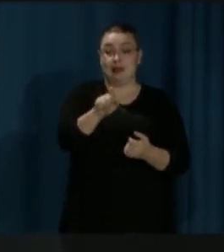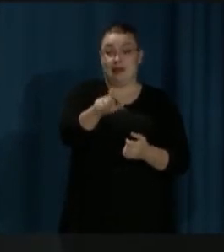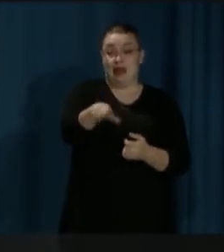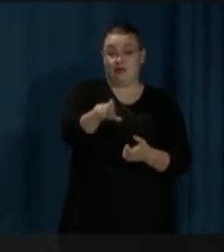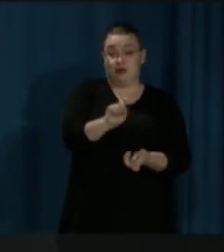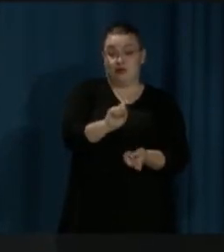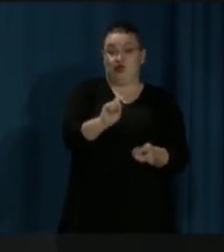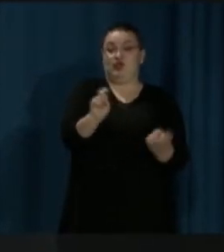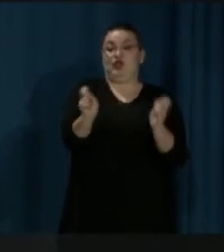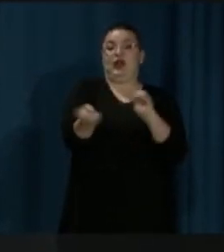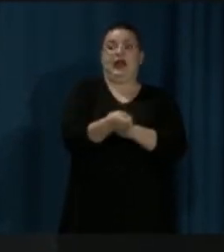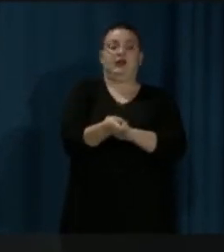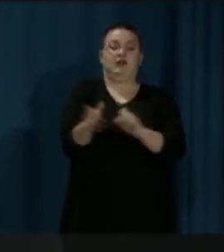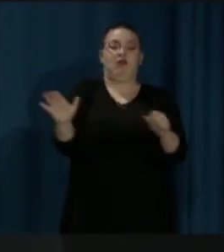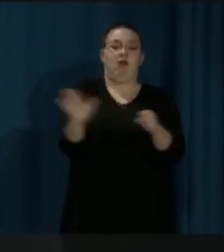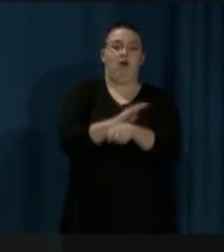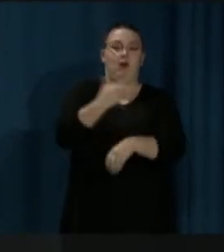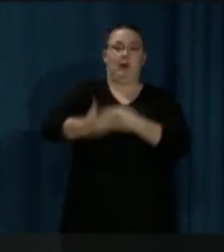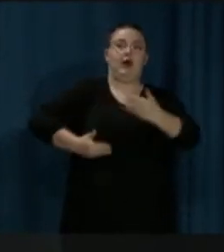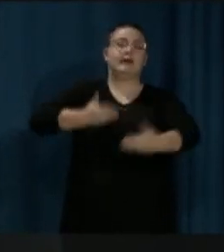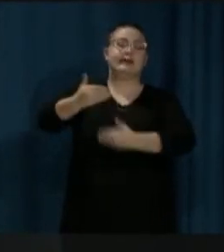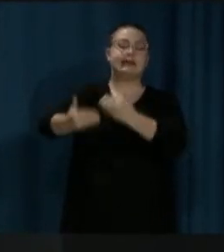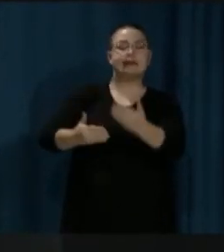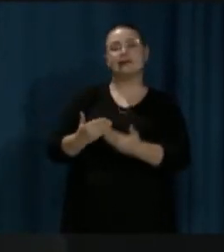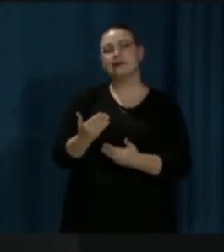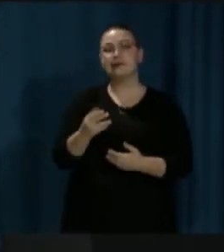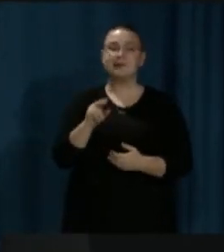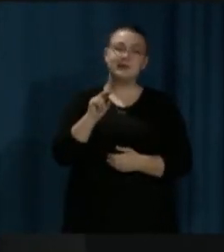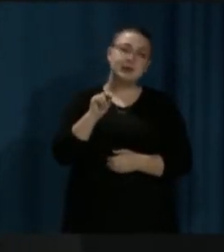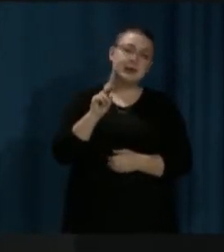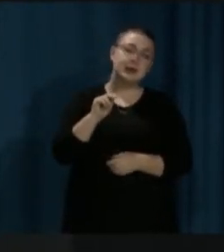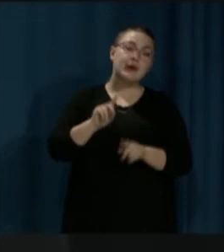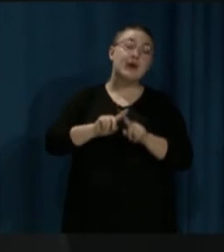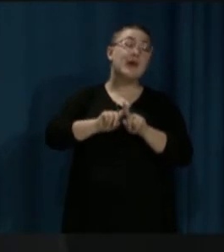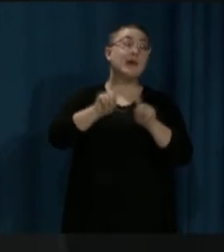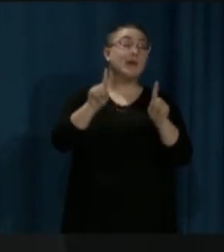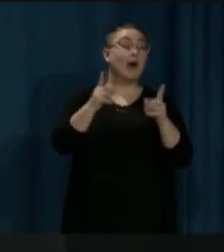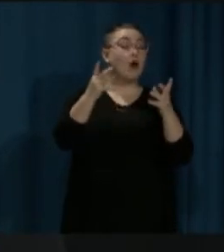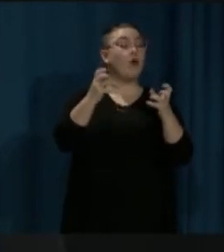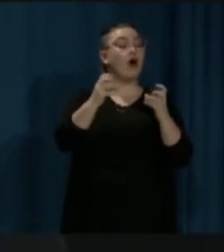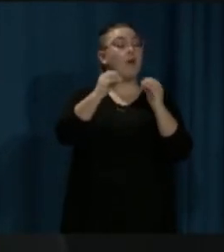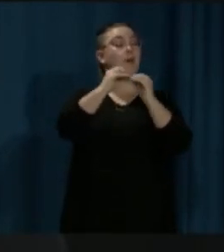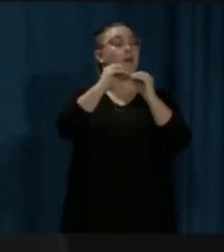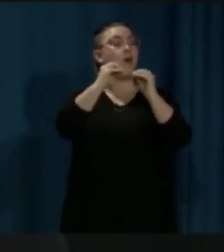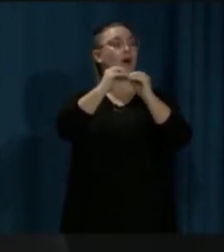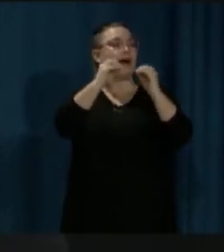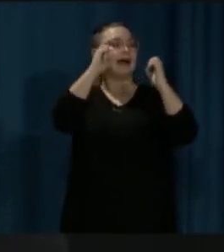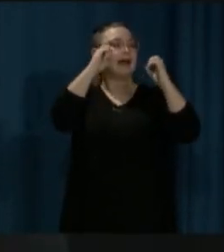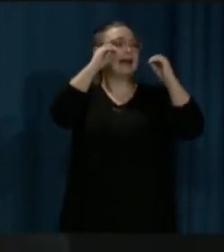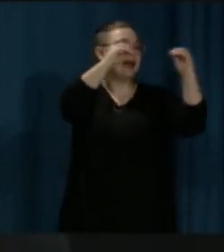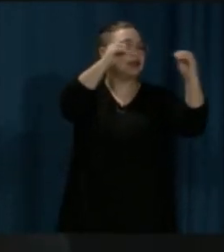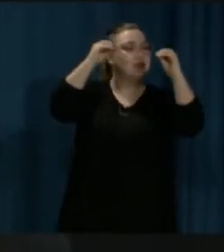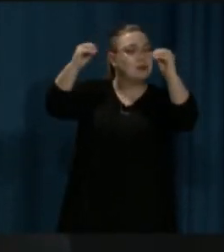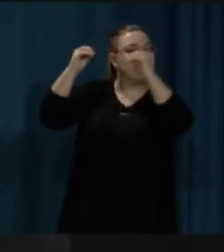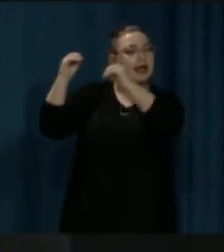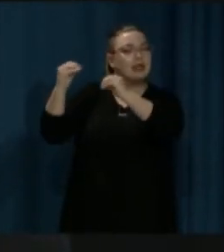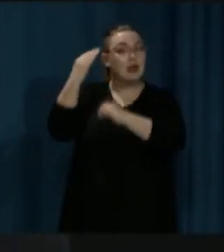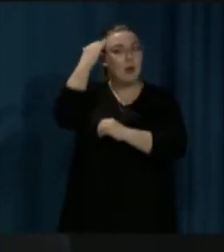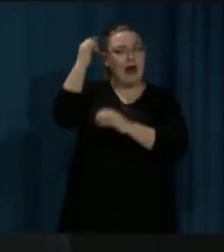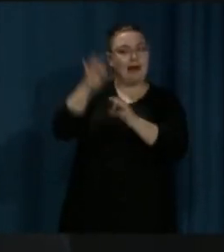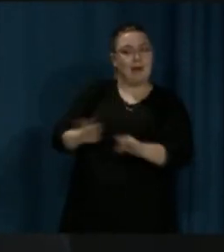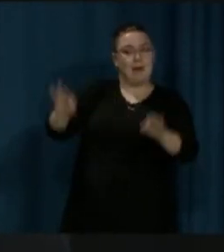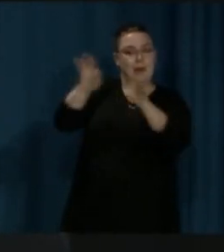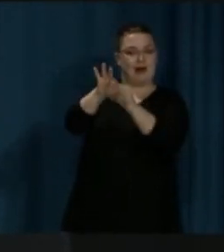votes, but maybe more education and promotion about why it's important to go vote.